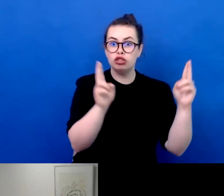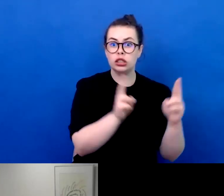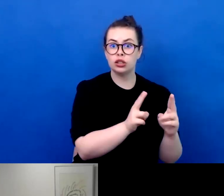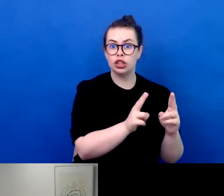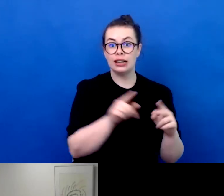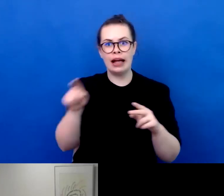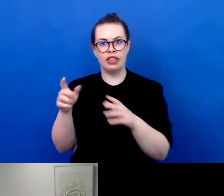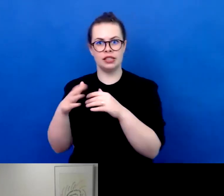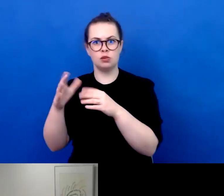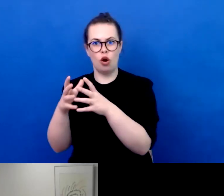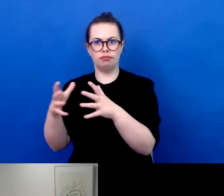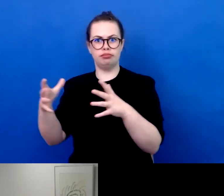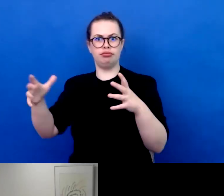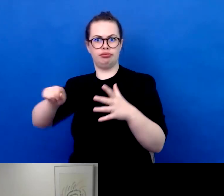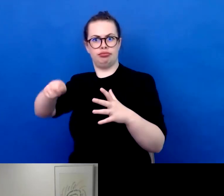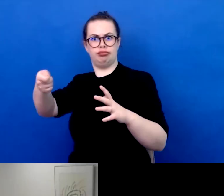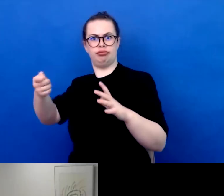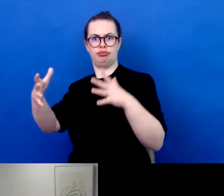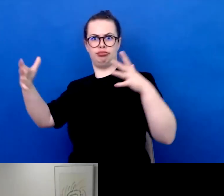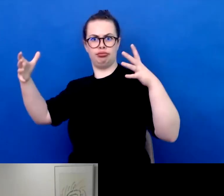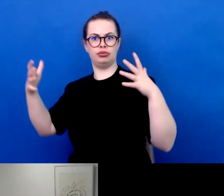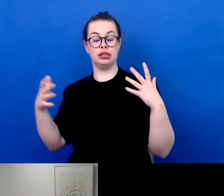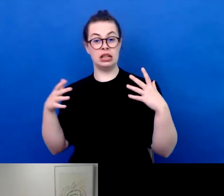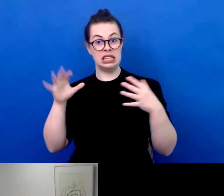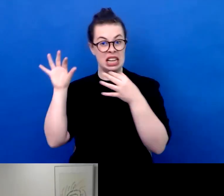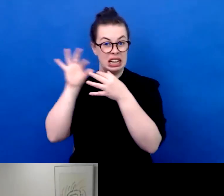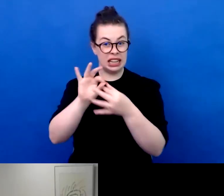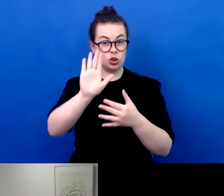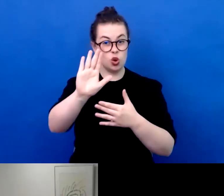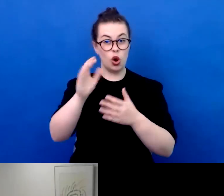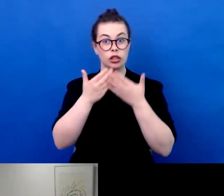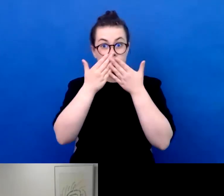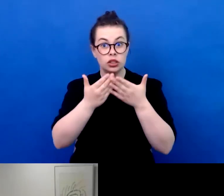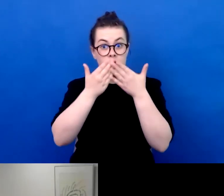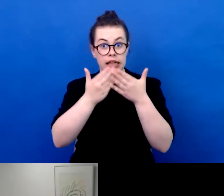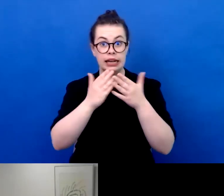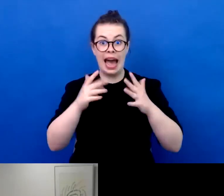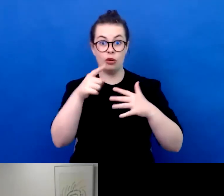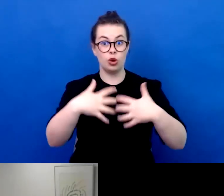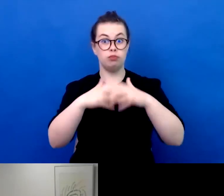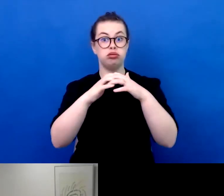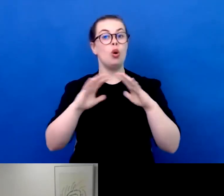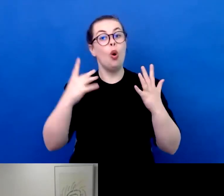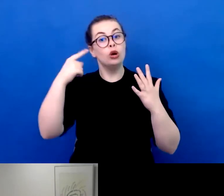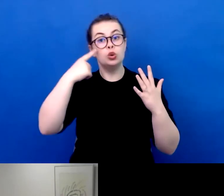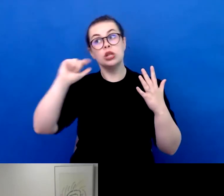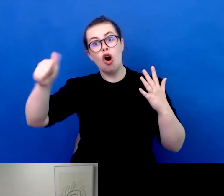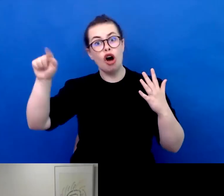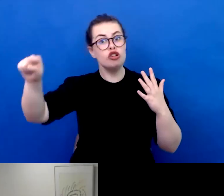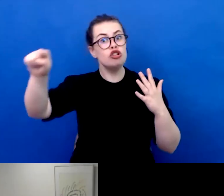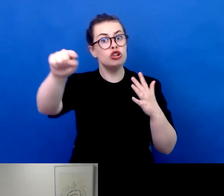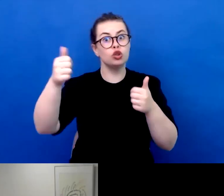increase in amplitude? Is it specific to your study design, or have you seen signs of it in sufficiently similar previous